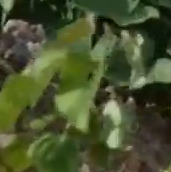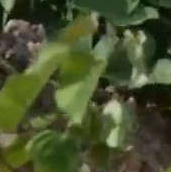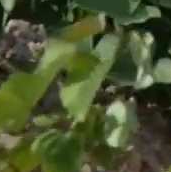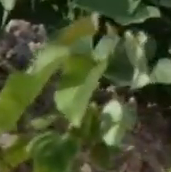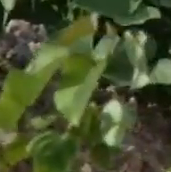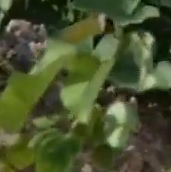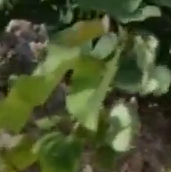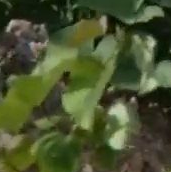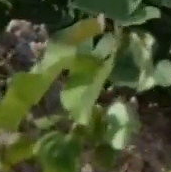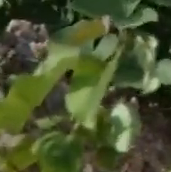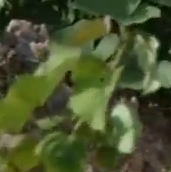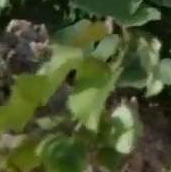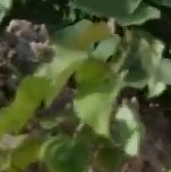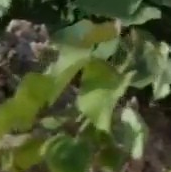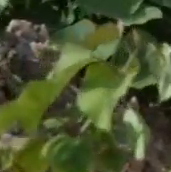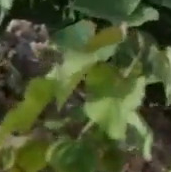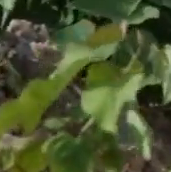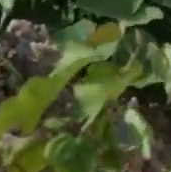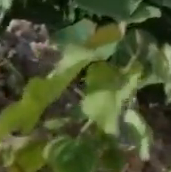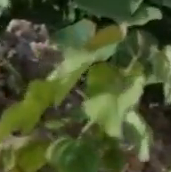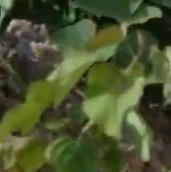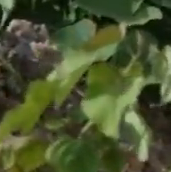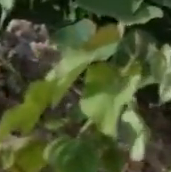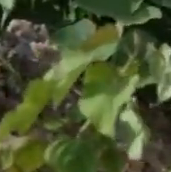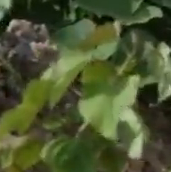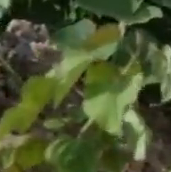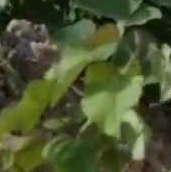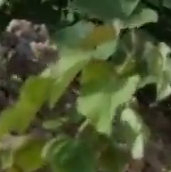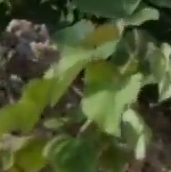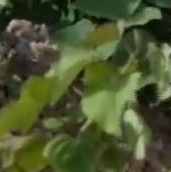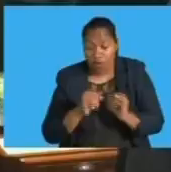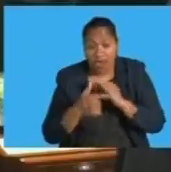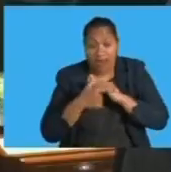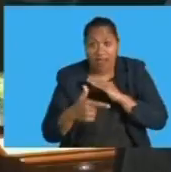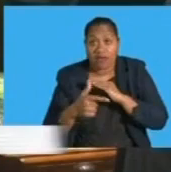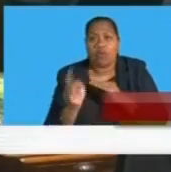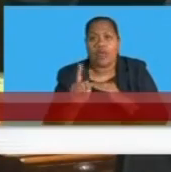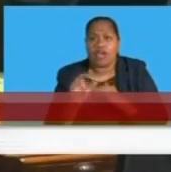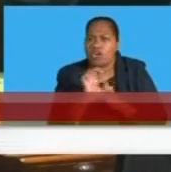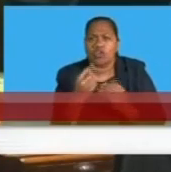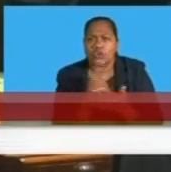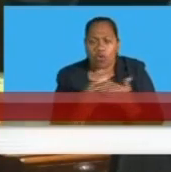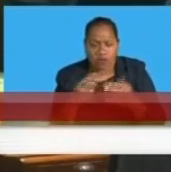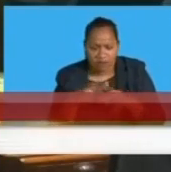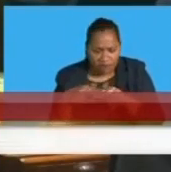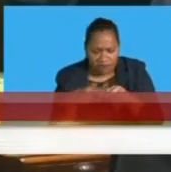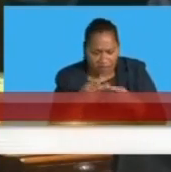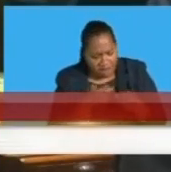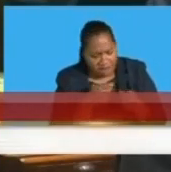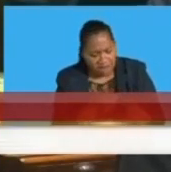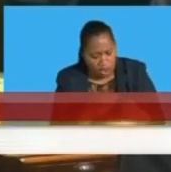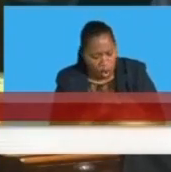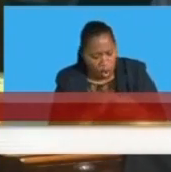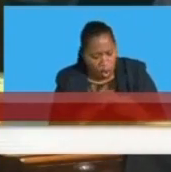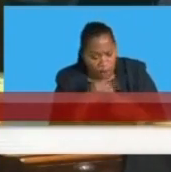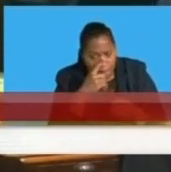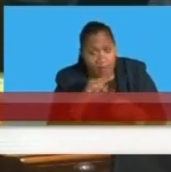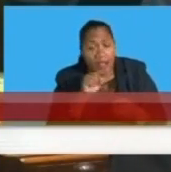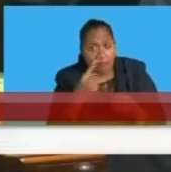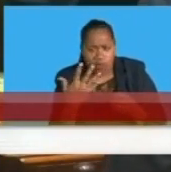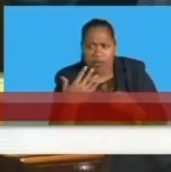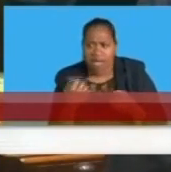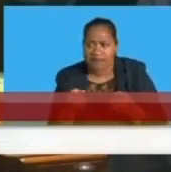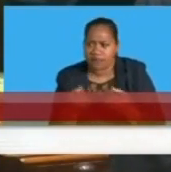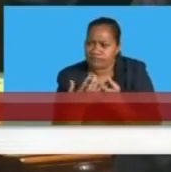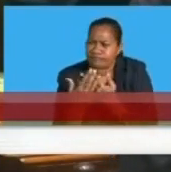we must all understand this, is not only about feeding Fiji's own people, but we have an equal number of tourists visiting the